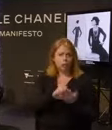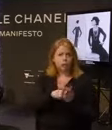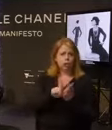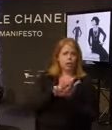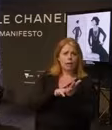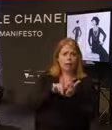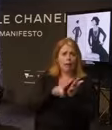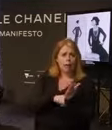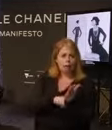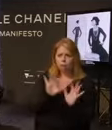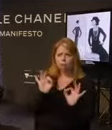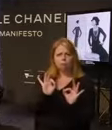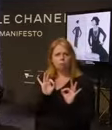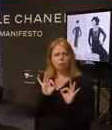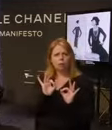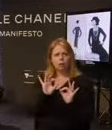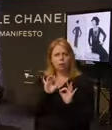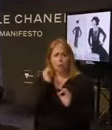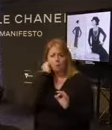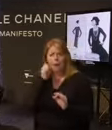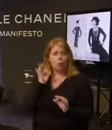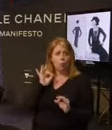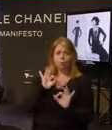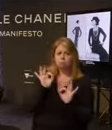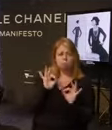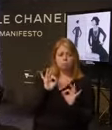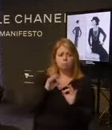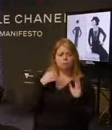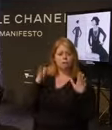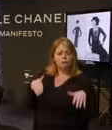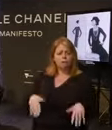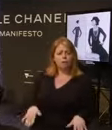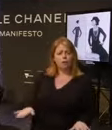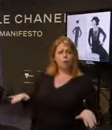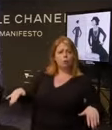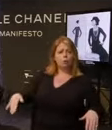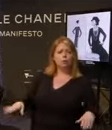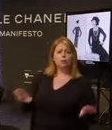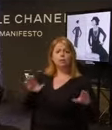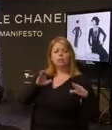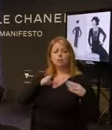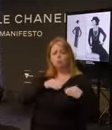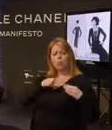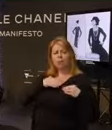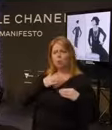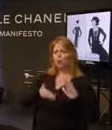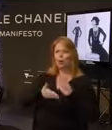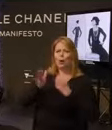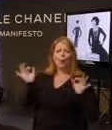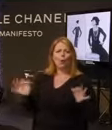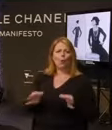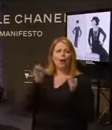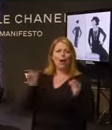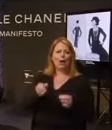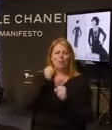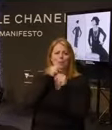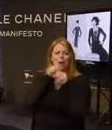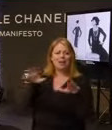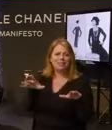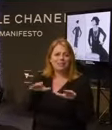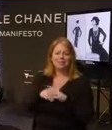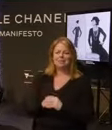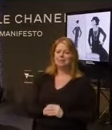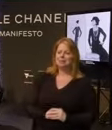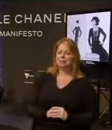and white. They're floaty. They're romantic. You know, you want to wear them to a garden party. Funnily enough, though, I think they're